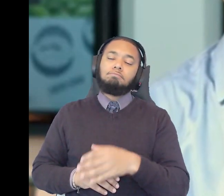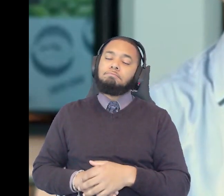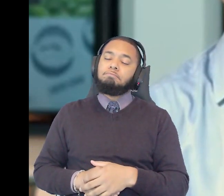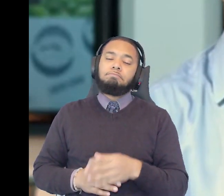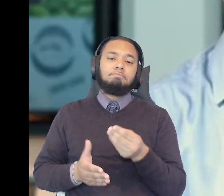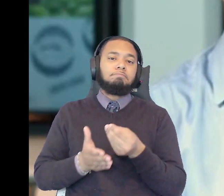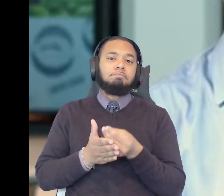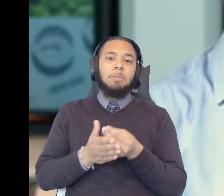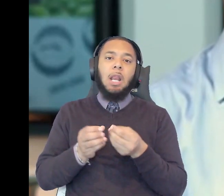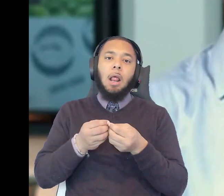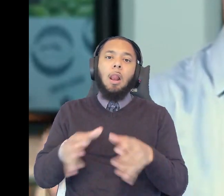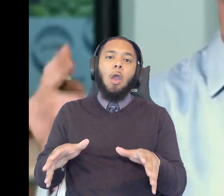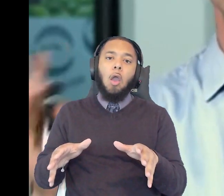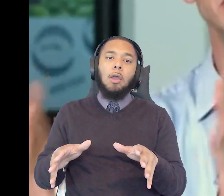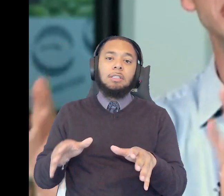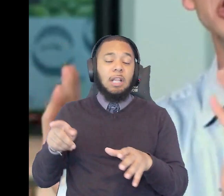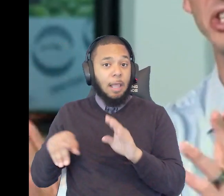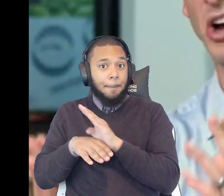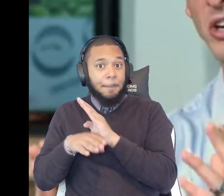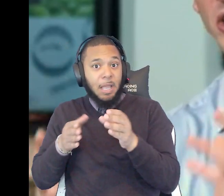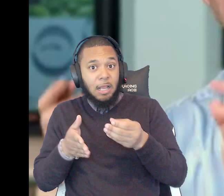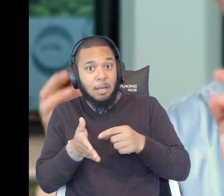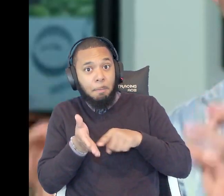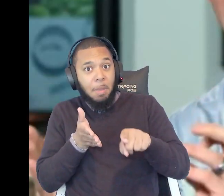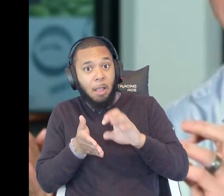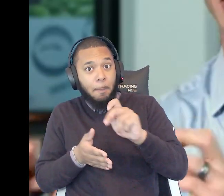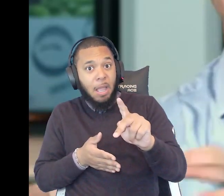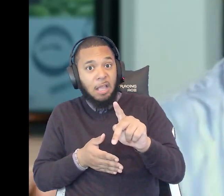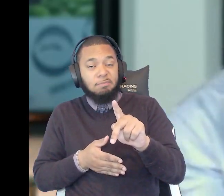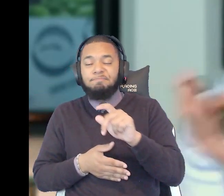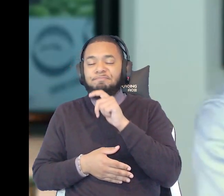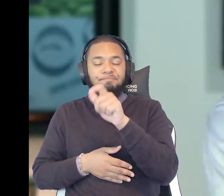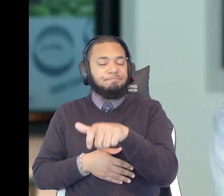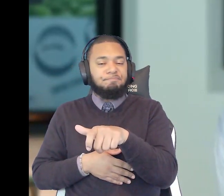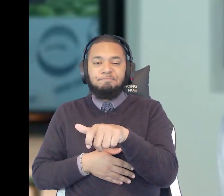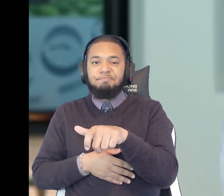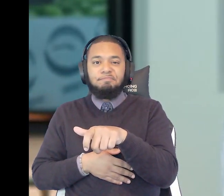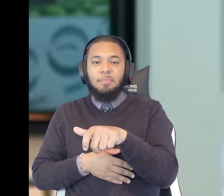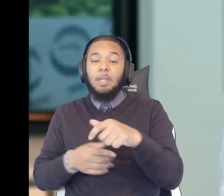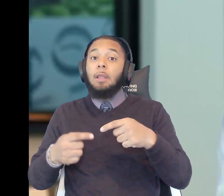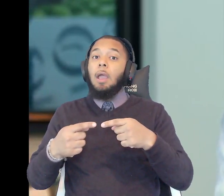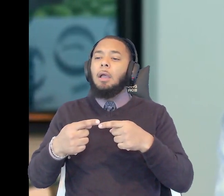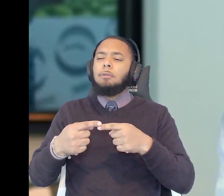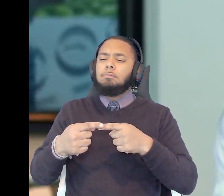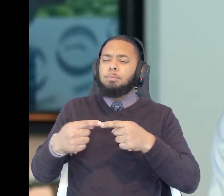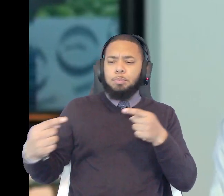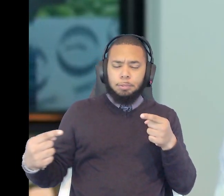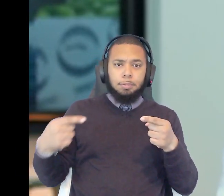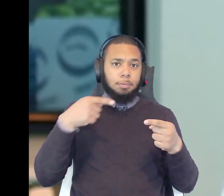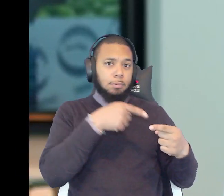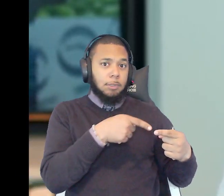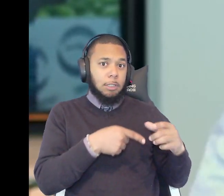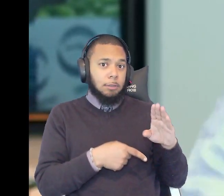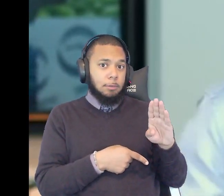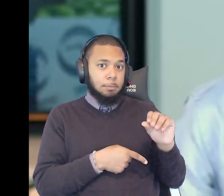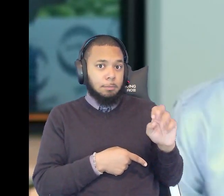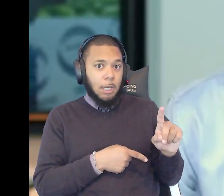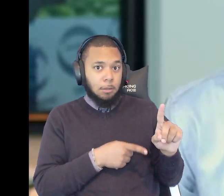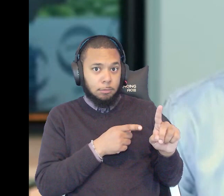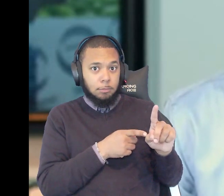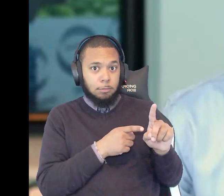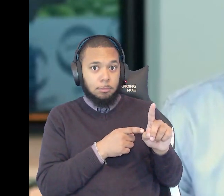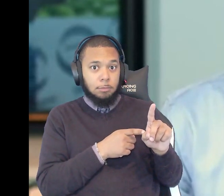they go bankrupt. Now that's in stark contrast to a bond. In a bond, if you invest